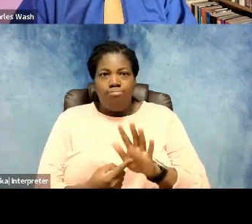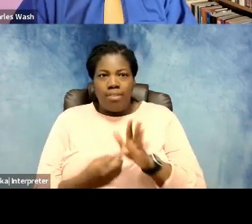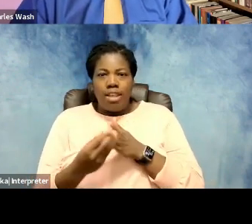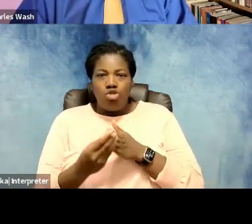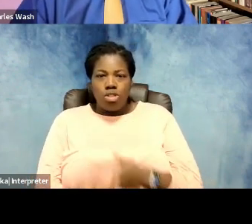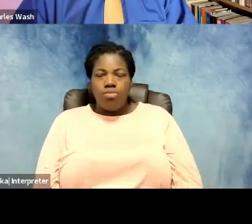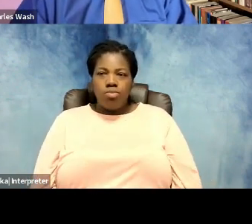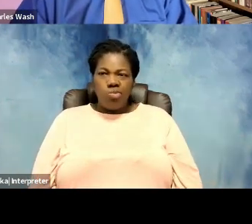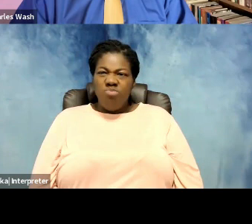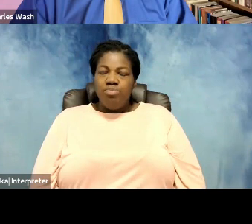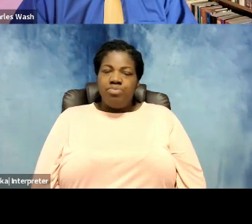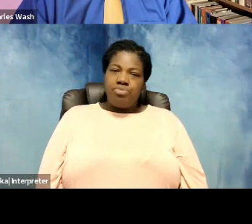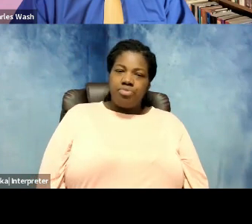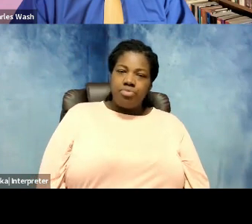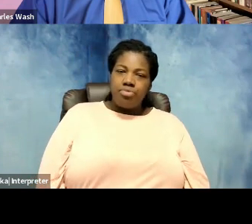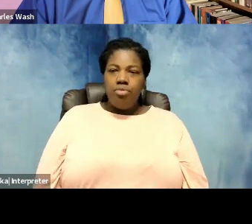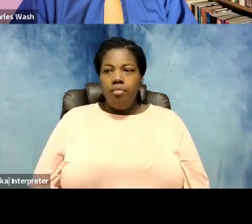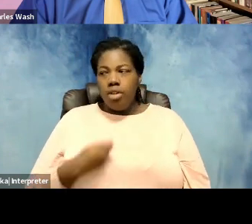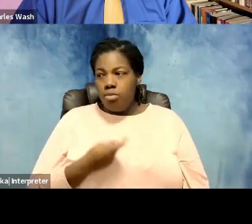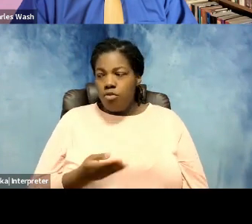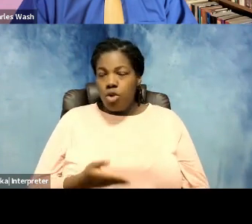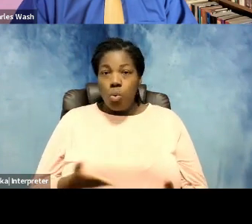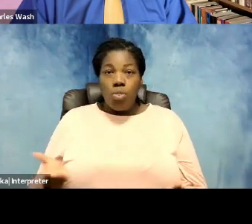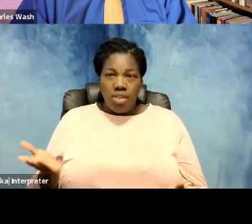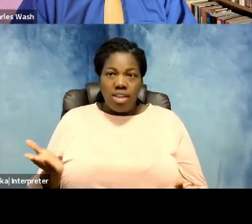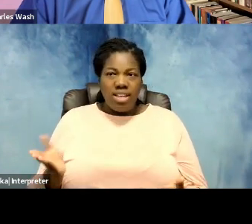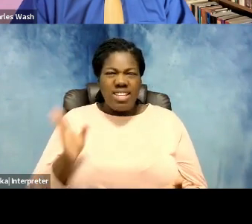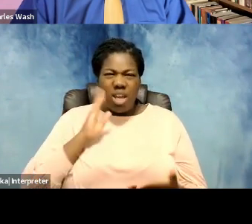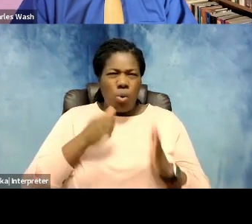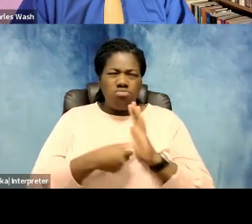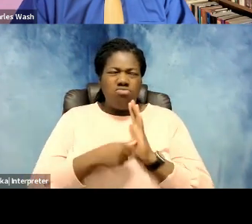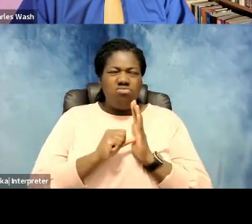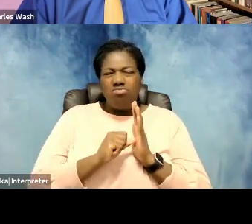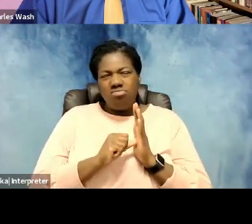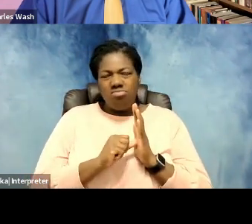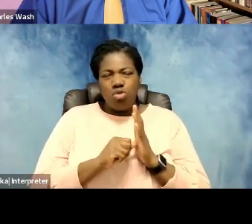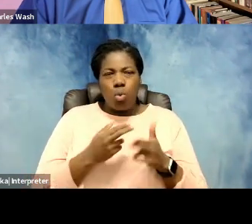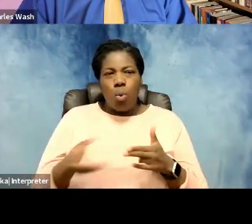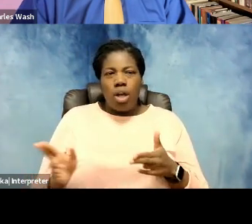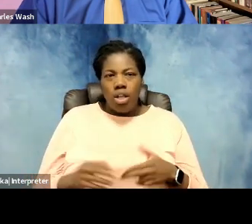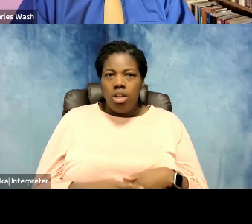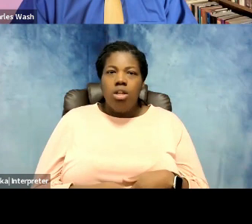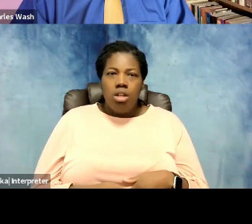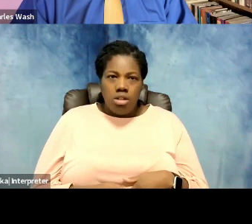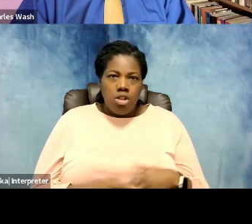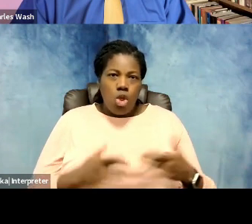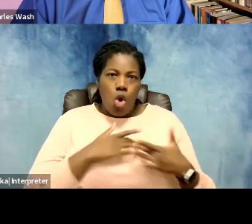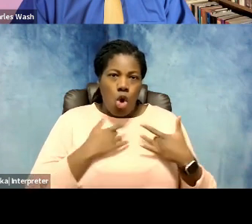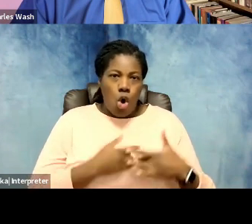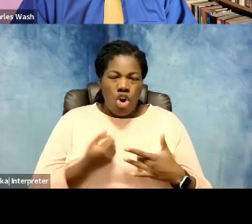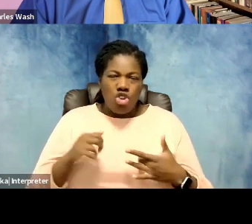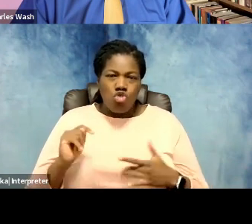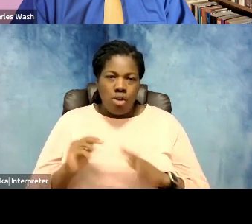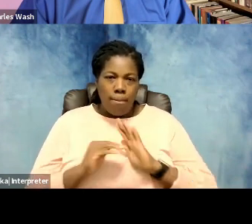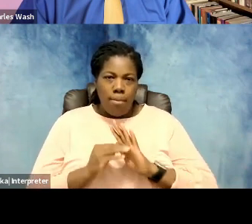leadership. So there's a couple principles out there that I'm just going to highlight very quickly. And one is this idea of the heart and grit